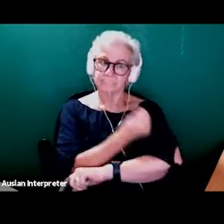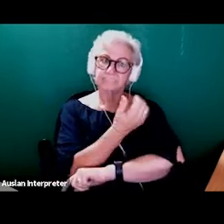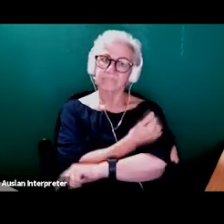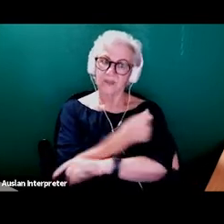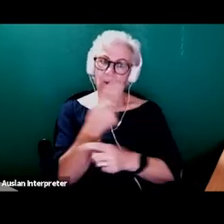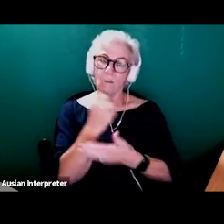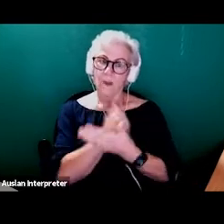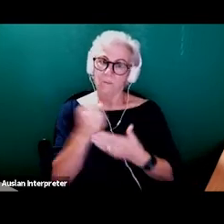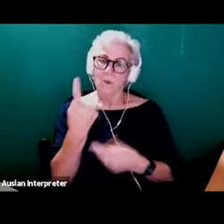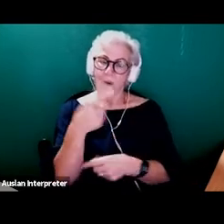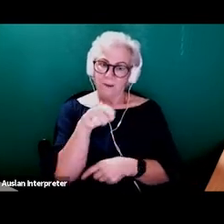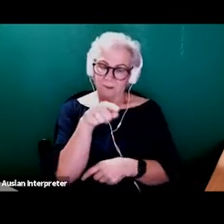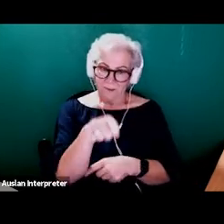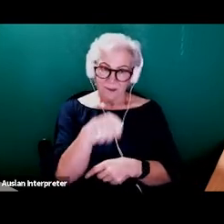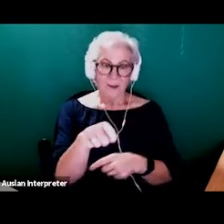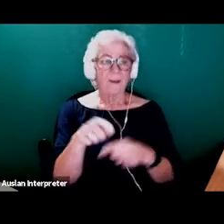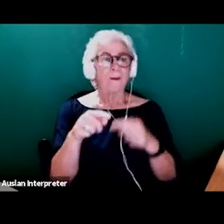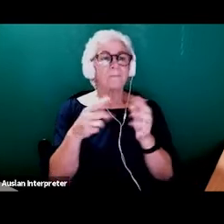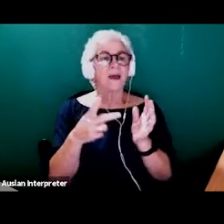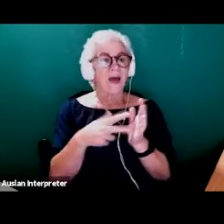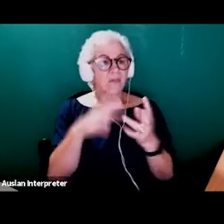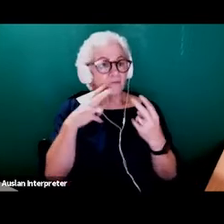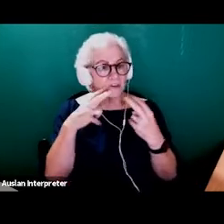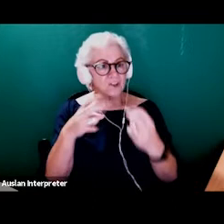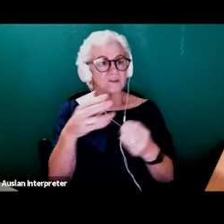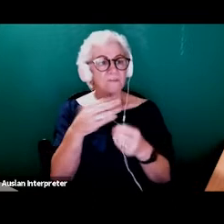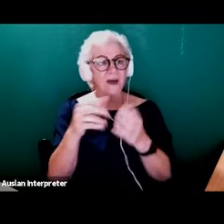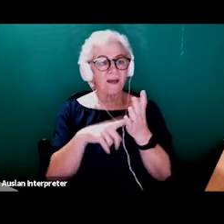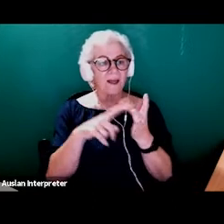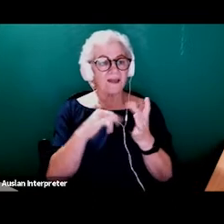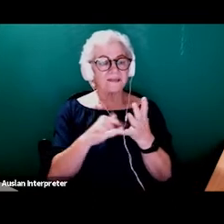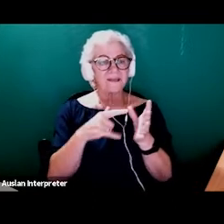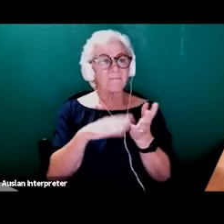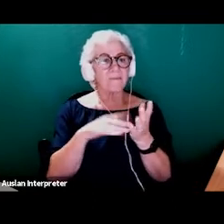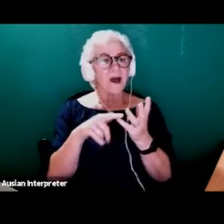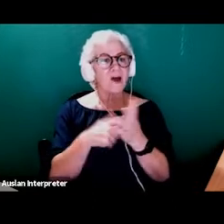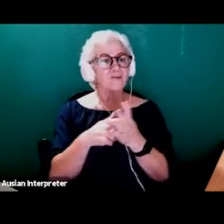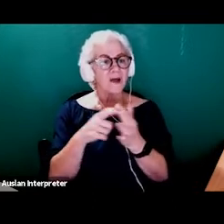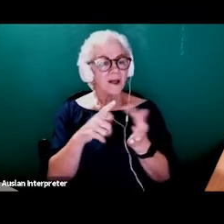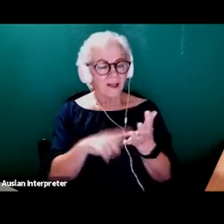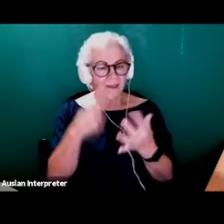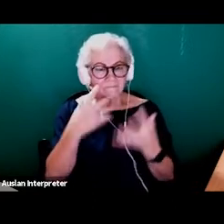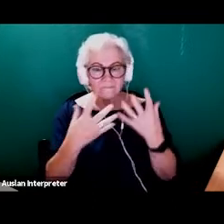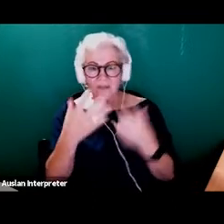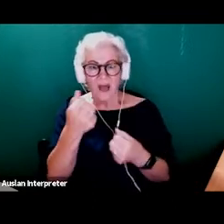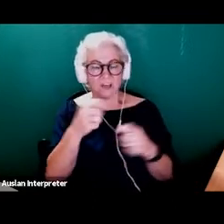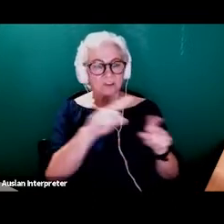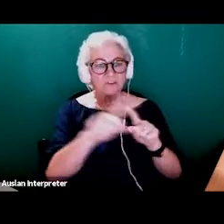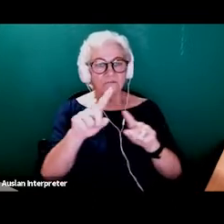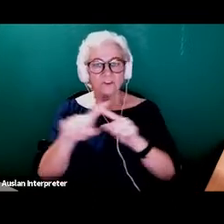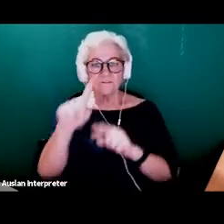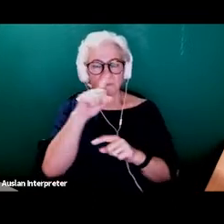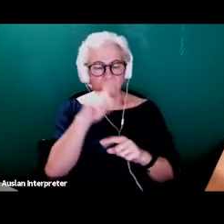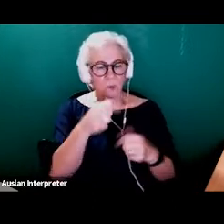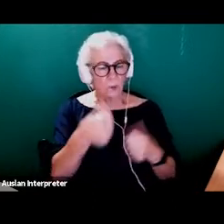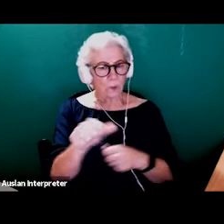work conducted at NDARC, for example, by Lisa Ma, also identified that there were new cohorts of people who were using heroin,